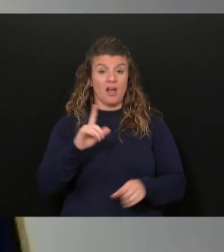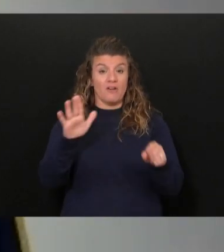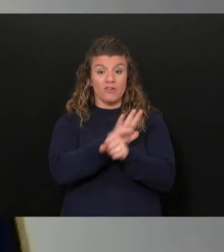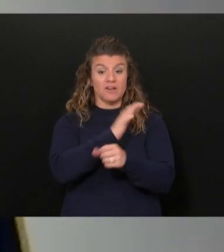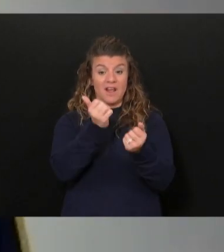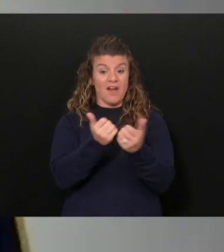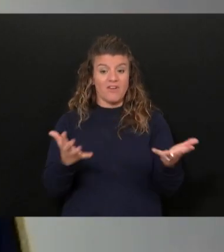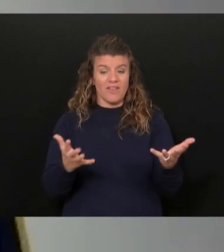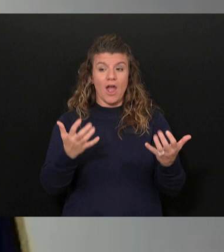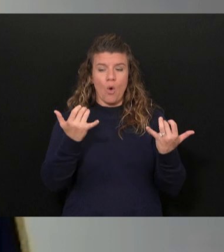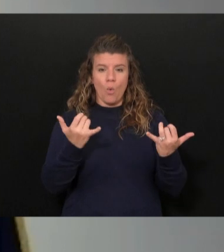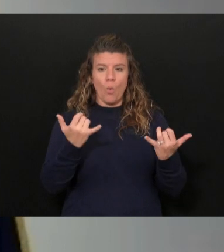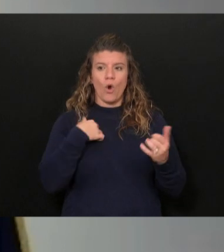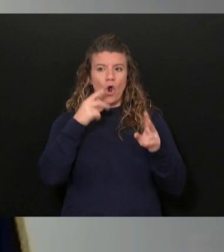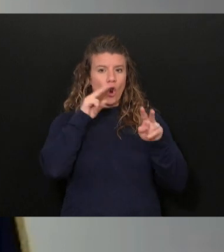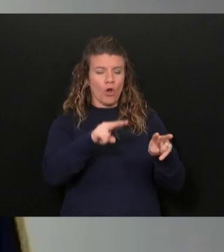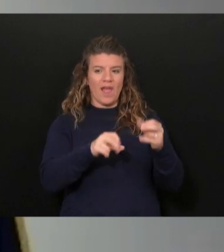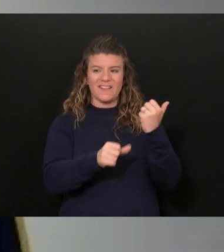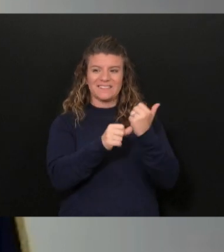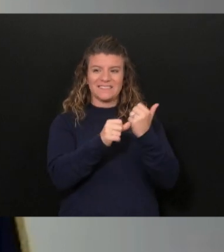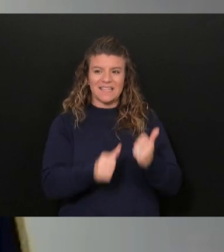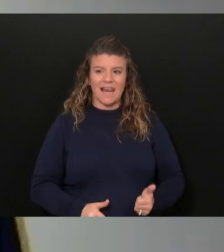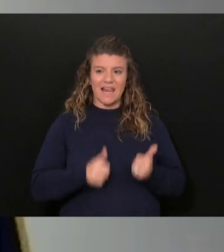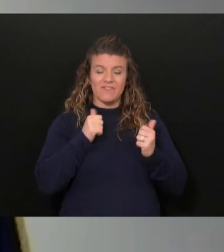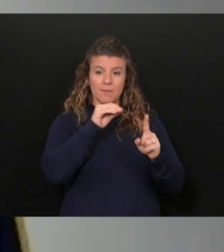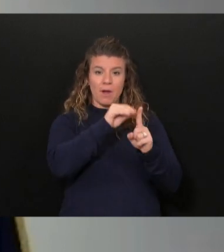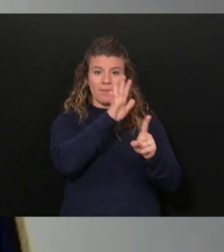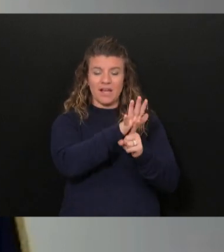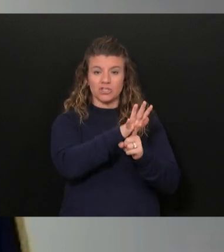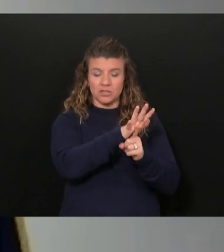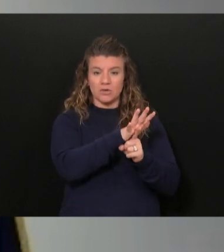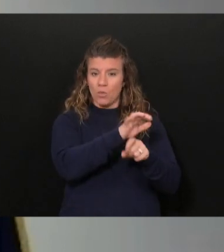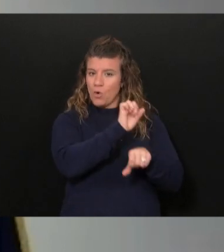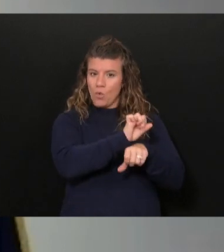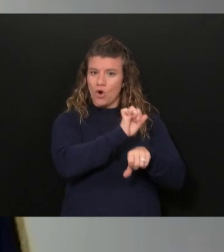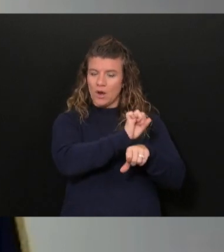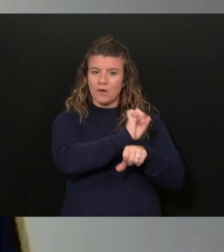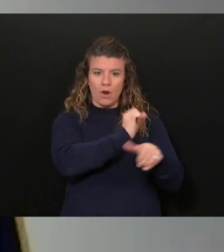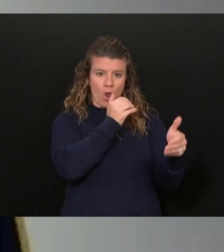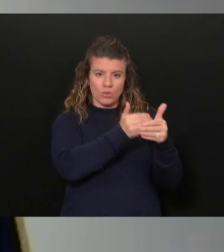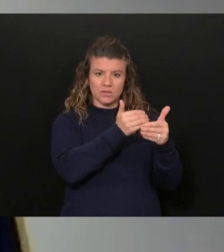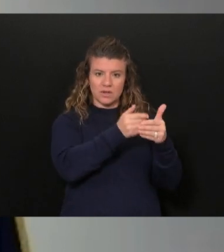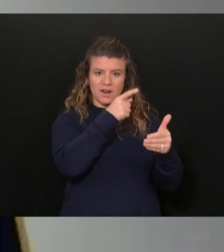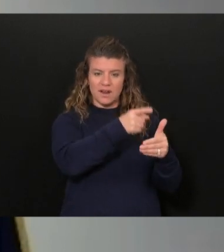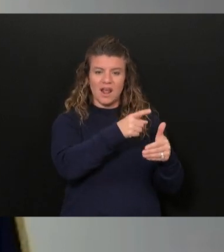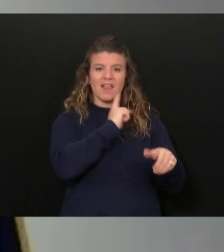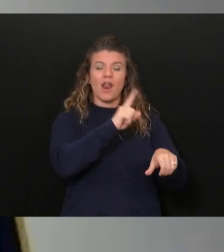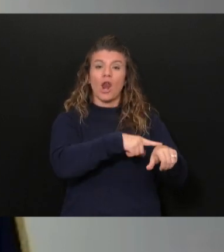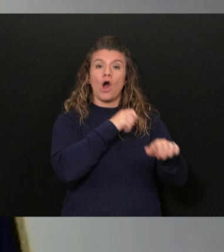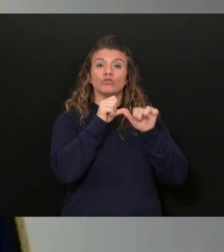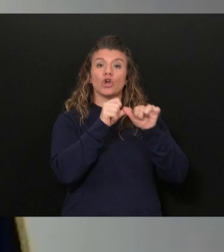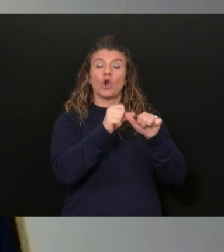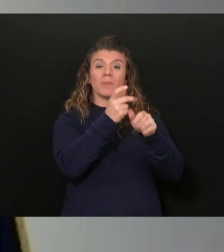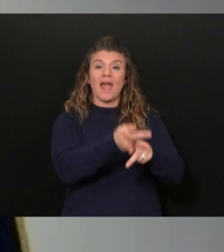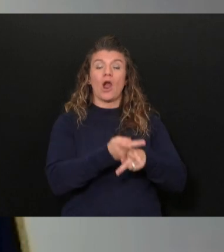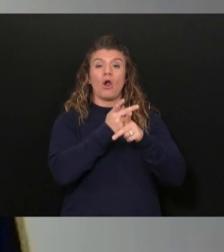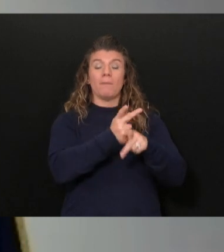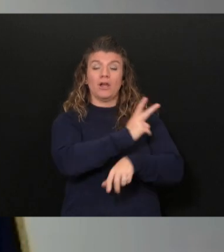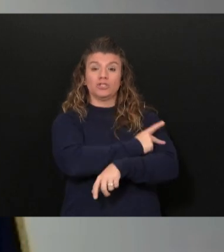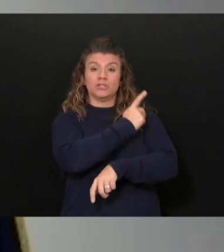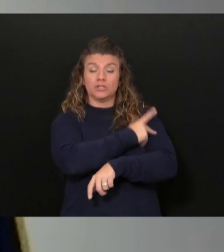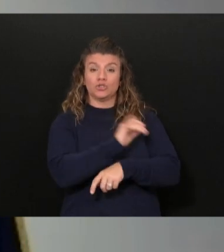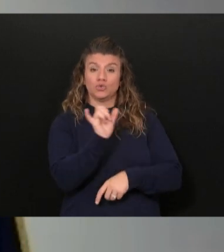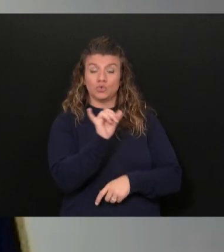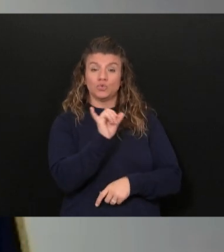at the assisted living population, which is very close in terms of the long-term care patients that